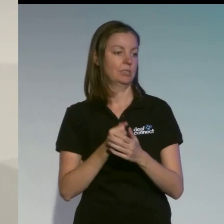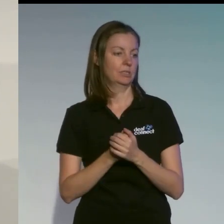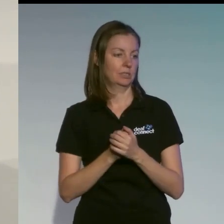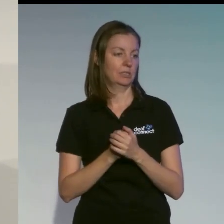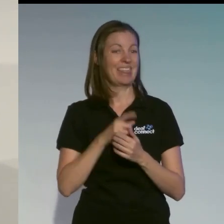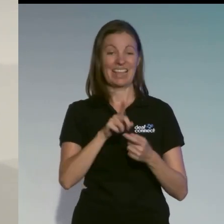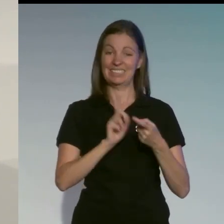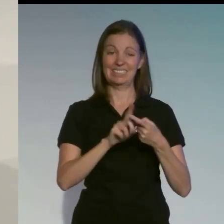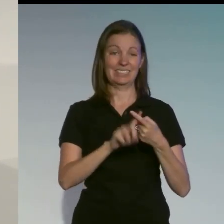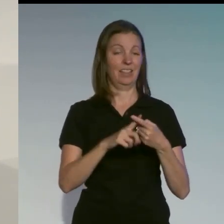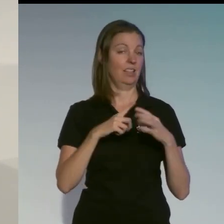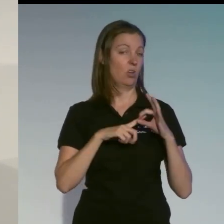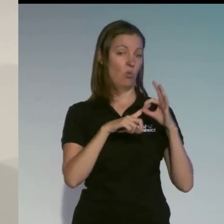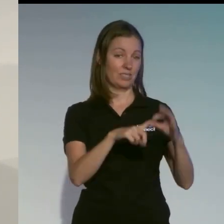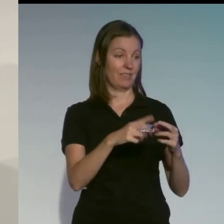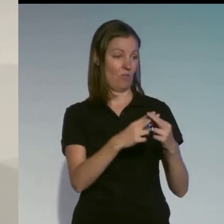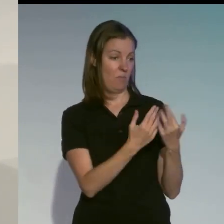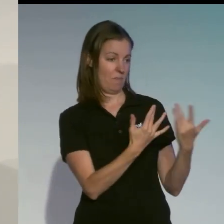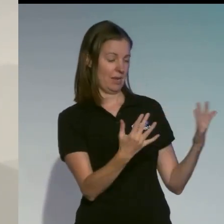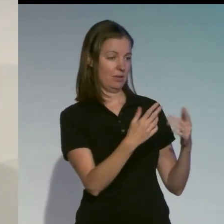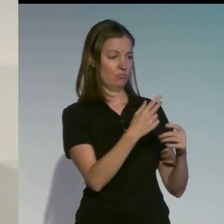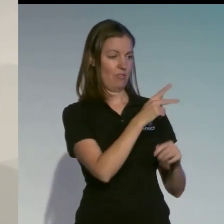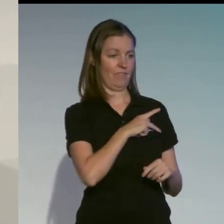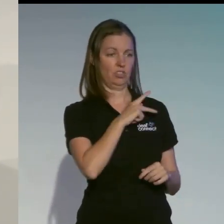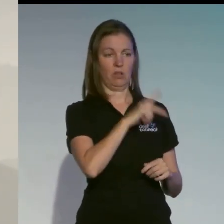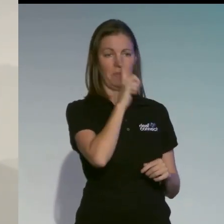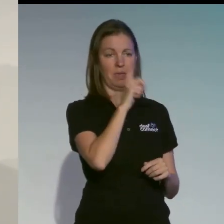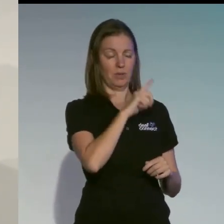question for some of the professionals, which is very sad.